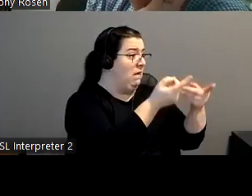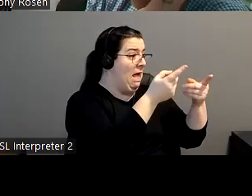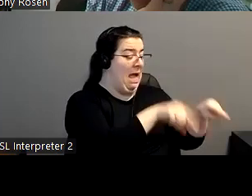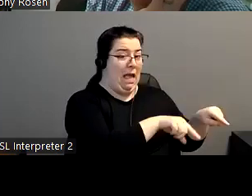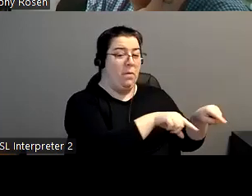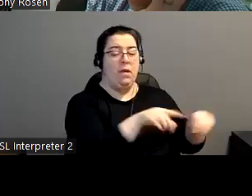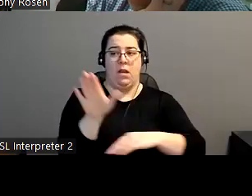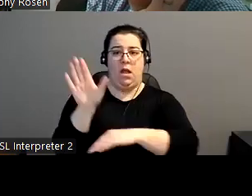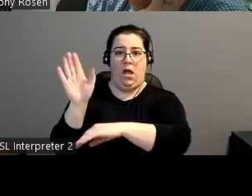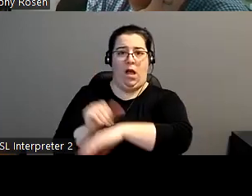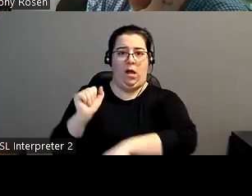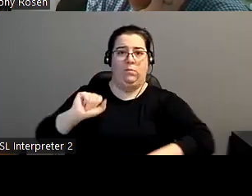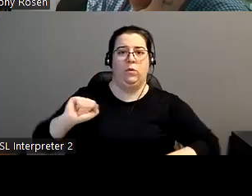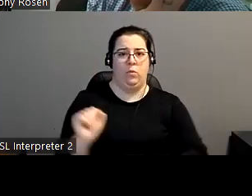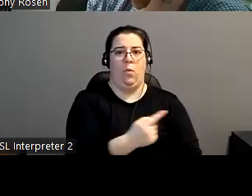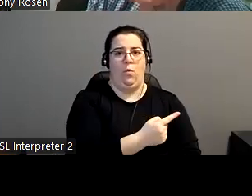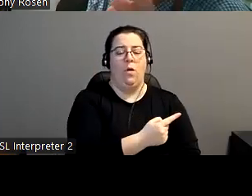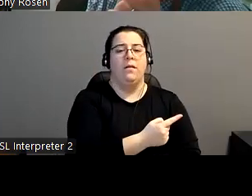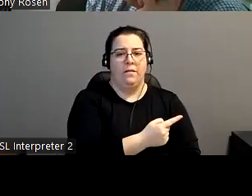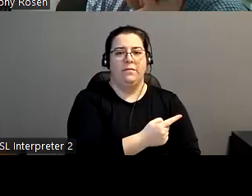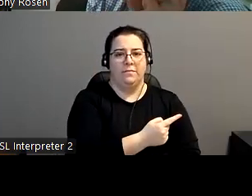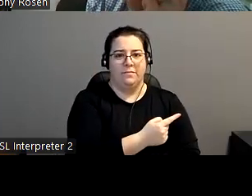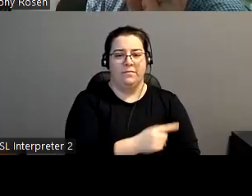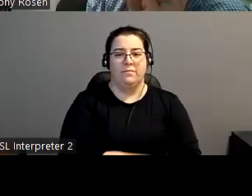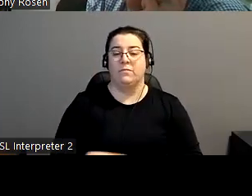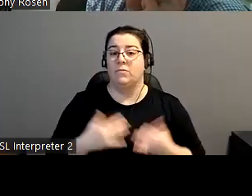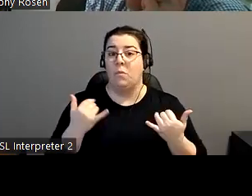have APS call us.